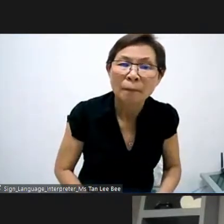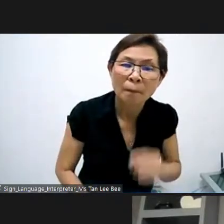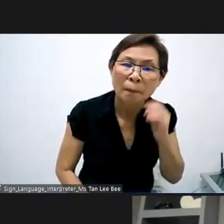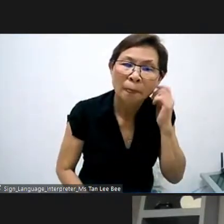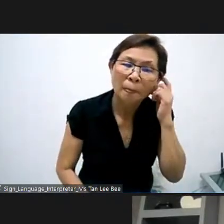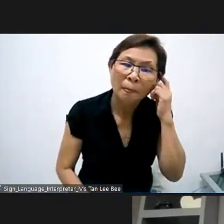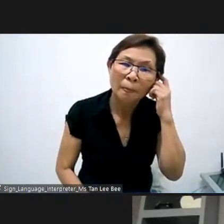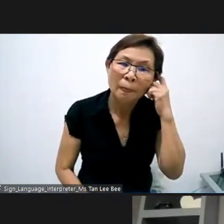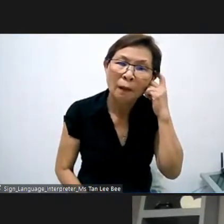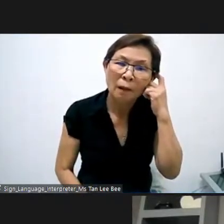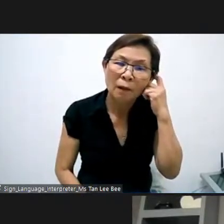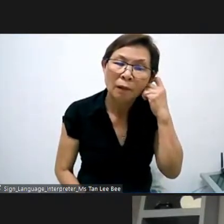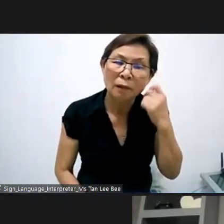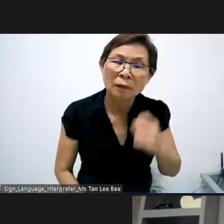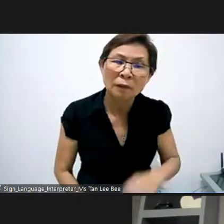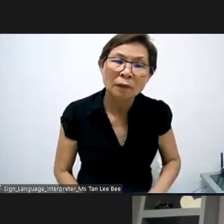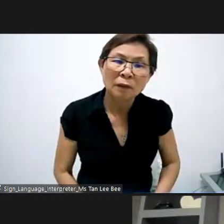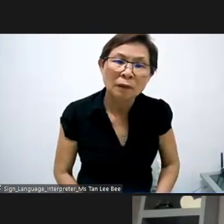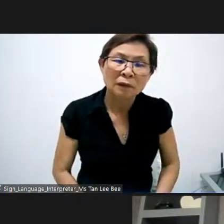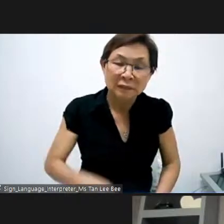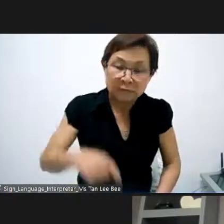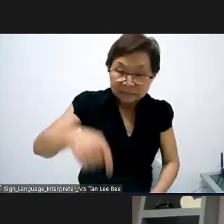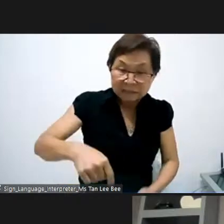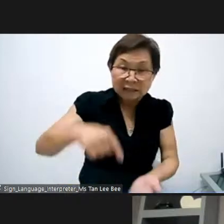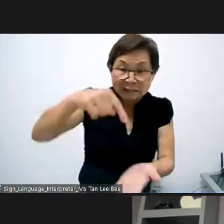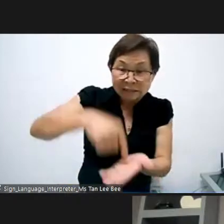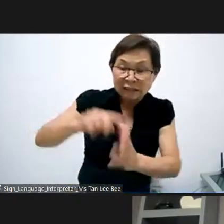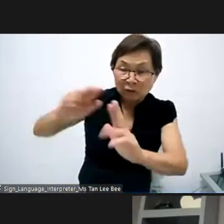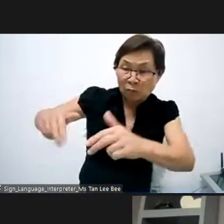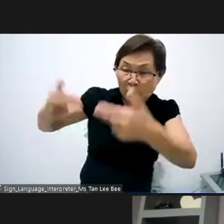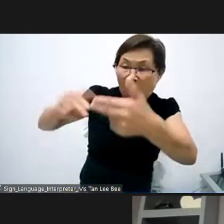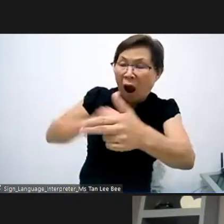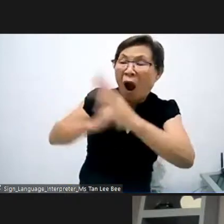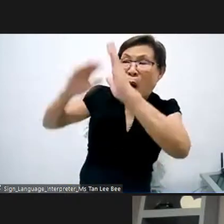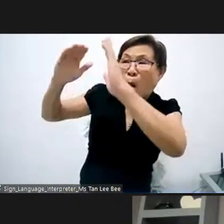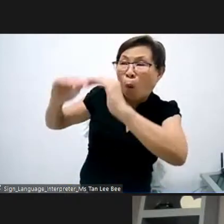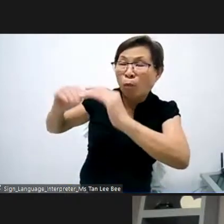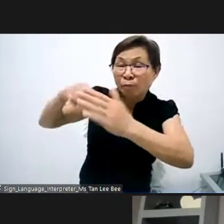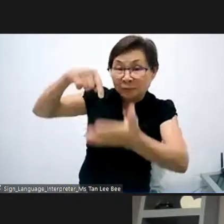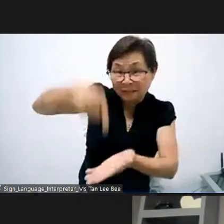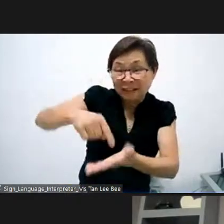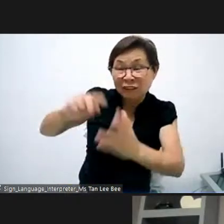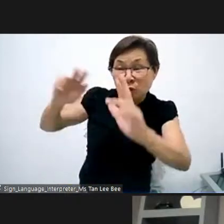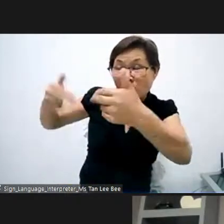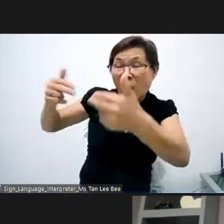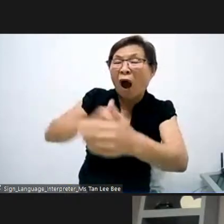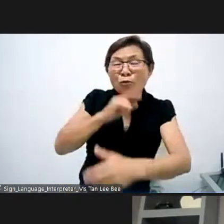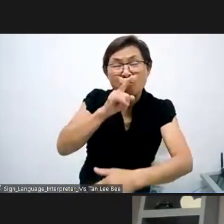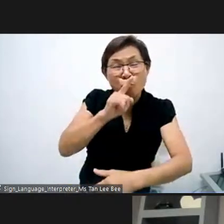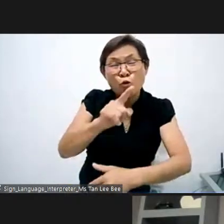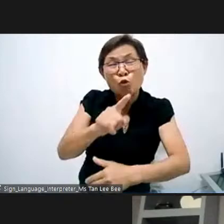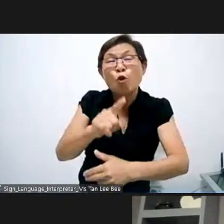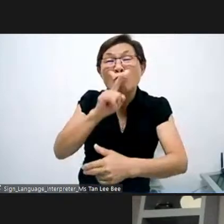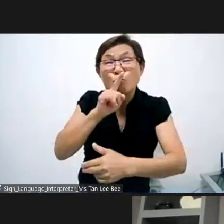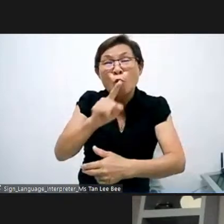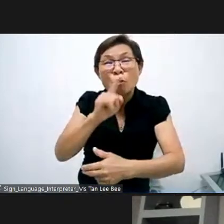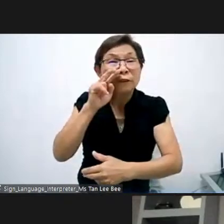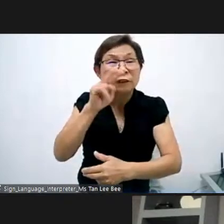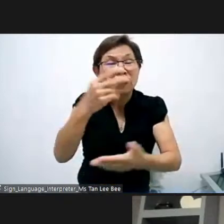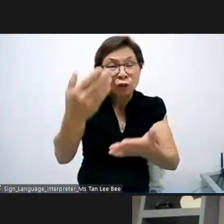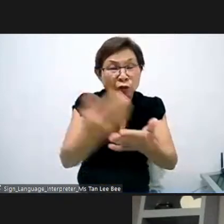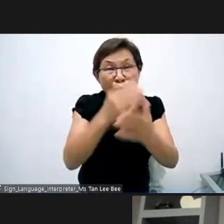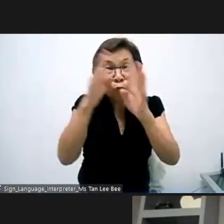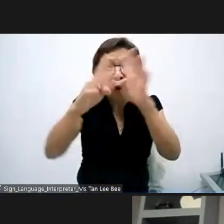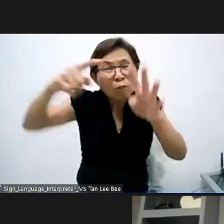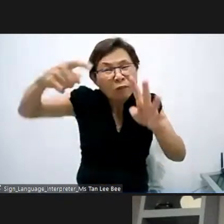this webinar, I hope you could really see that innovation is something doable. You just